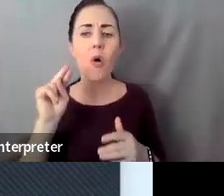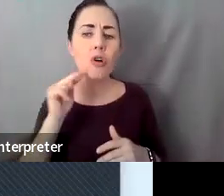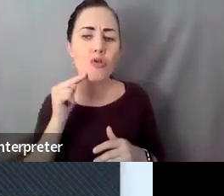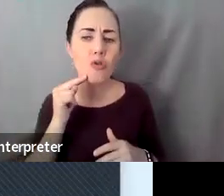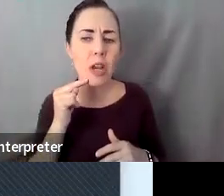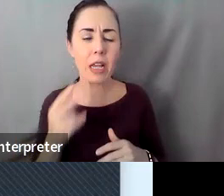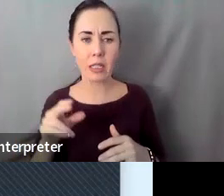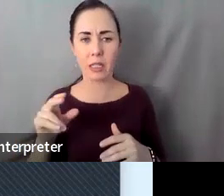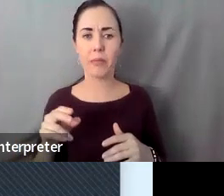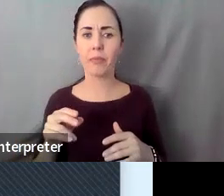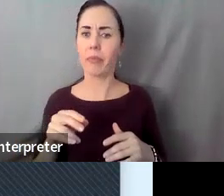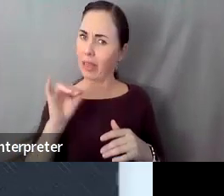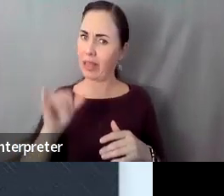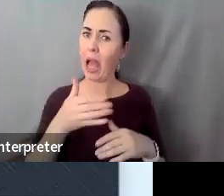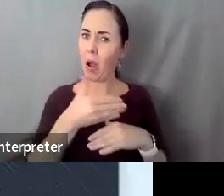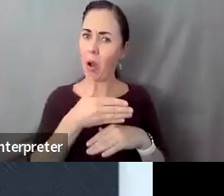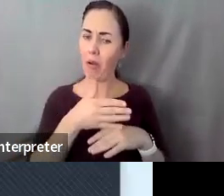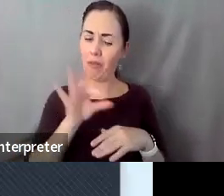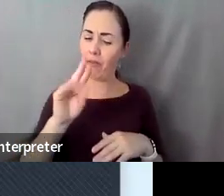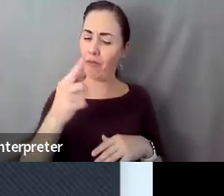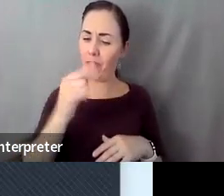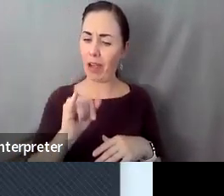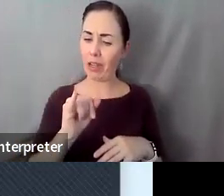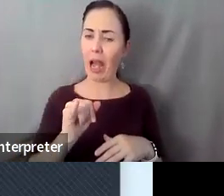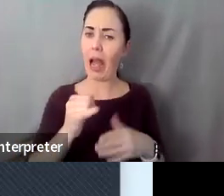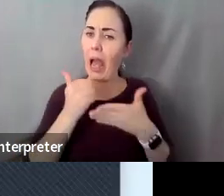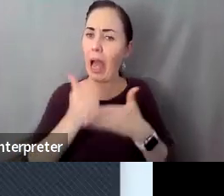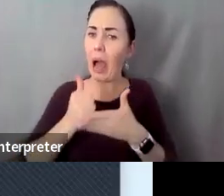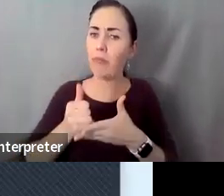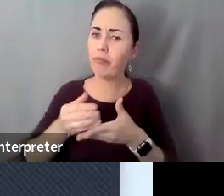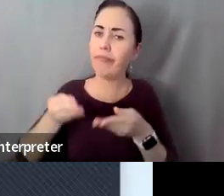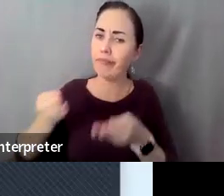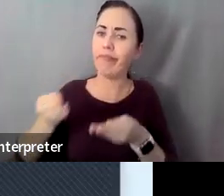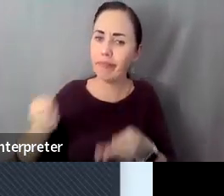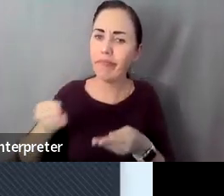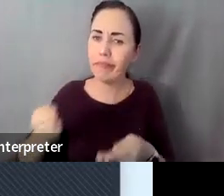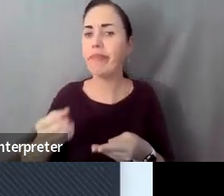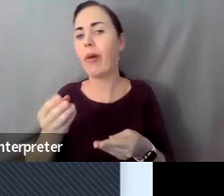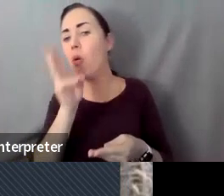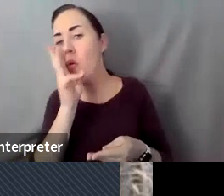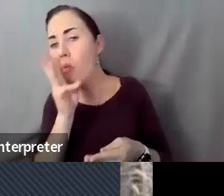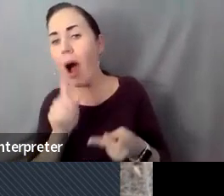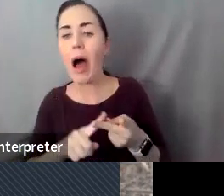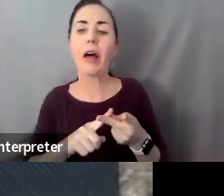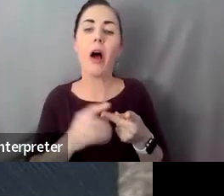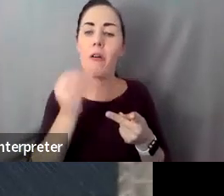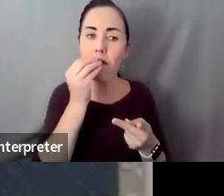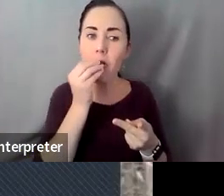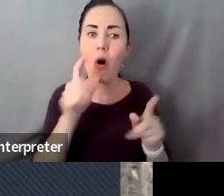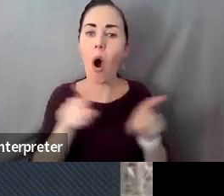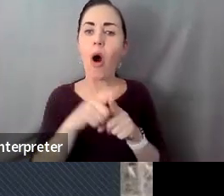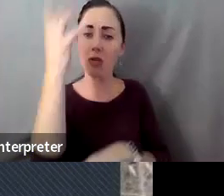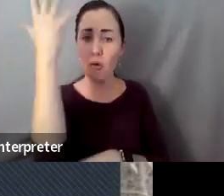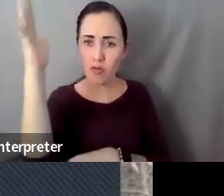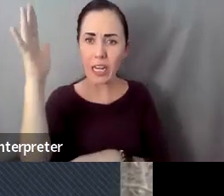get nutrients and water and can even connect multiple trees together, letting them share nutrients. Follow us back to the lab